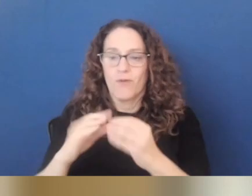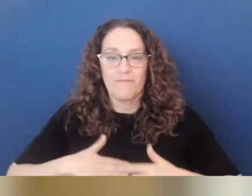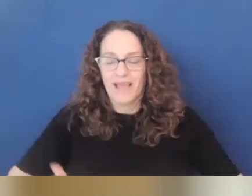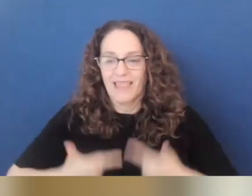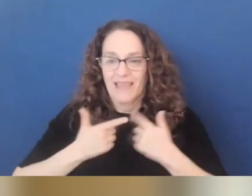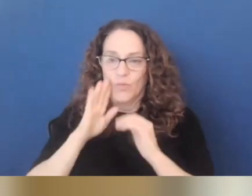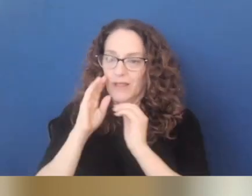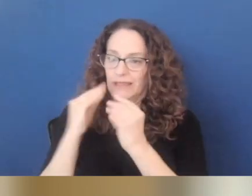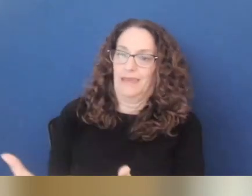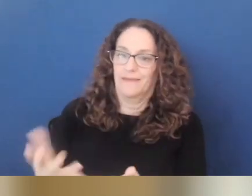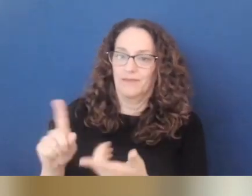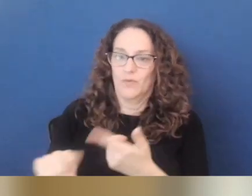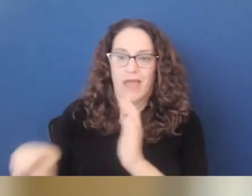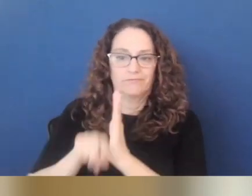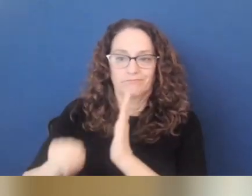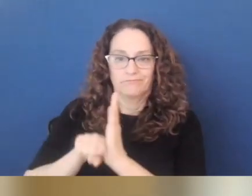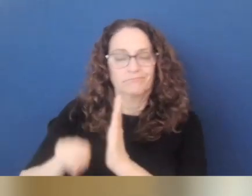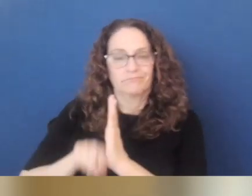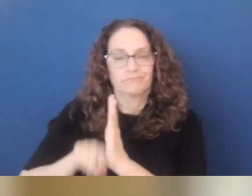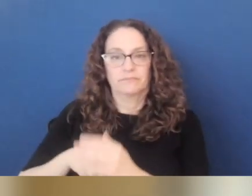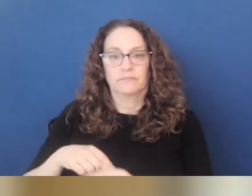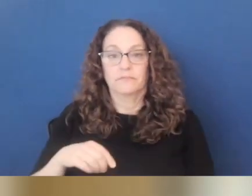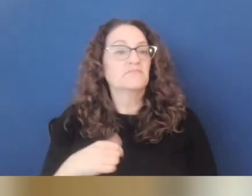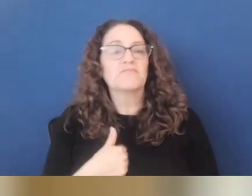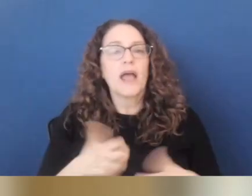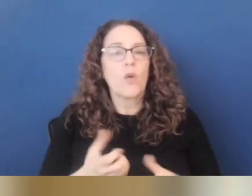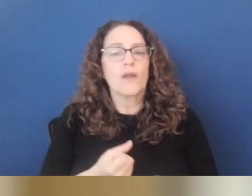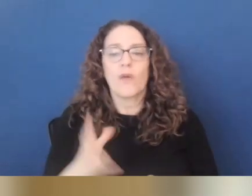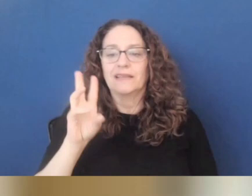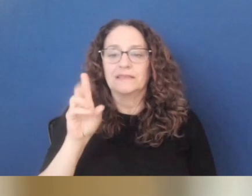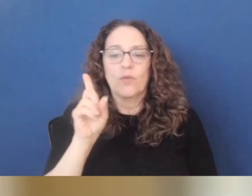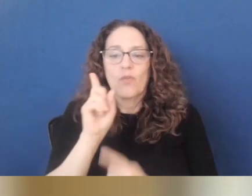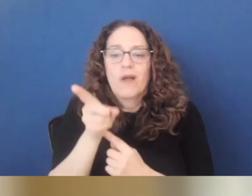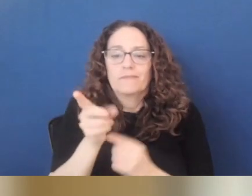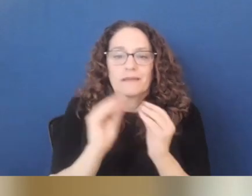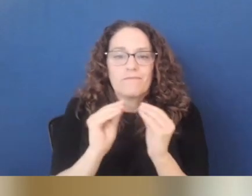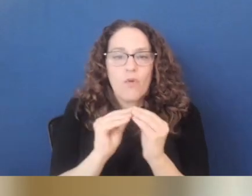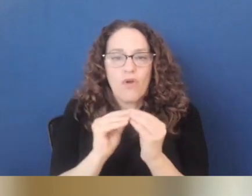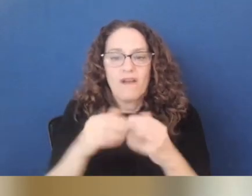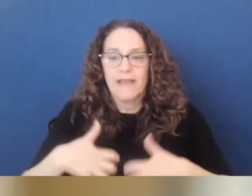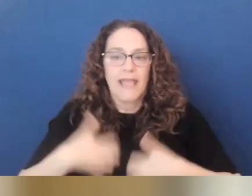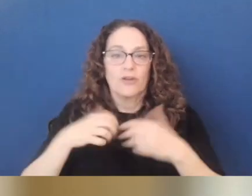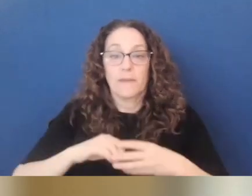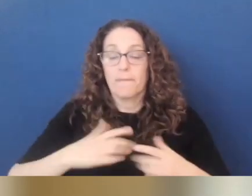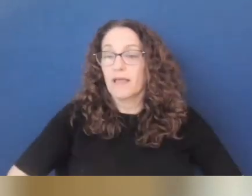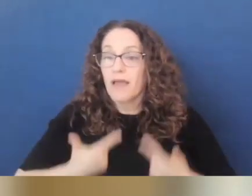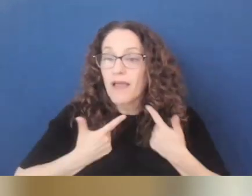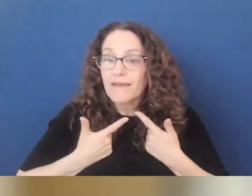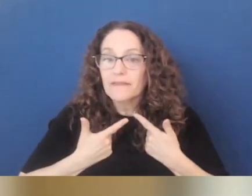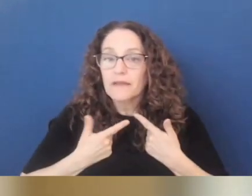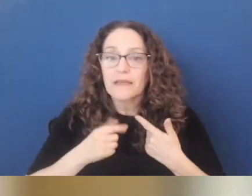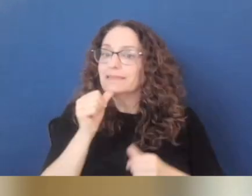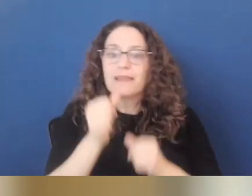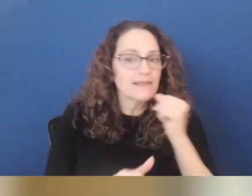We do not waste 60 seconds in anger for the rest of our lives. We have that ability, and it's not repression and it's not